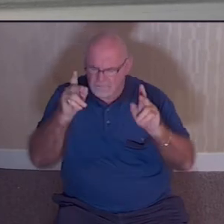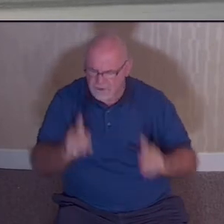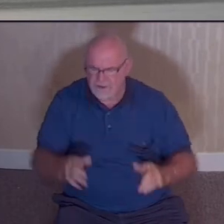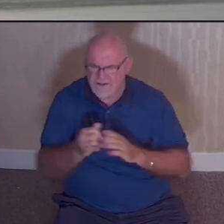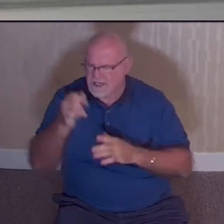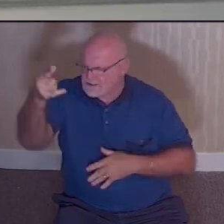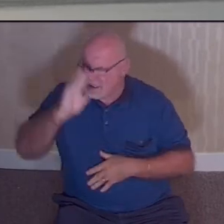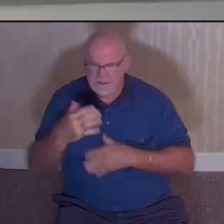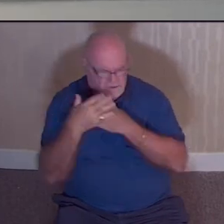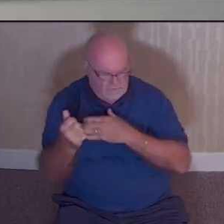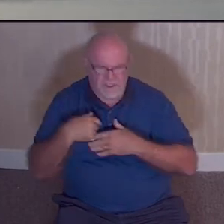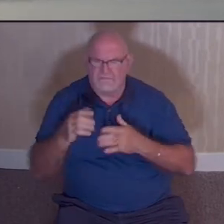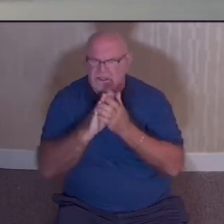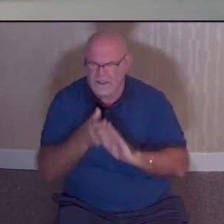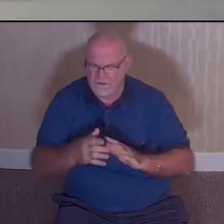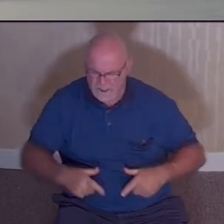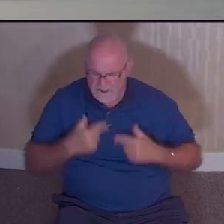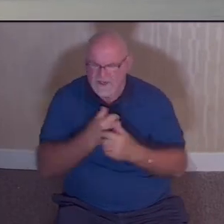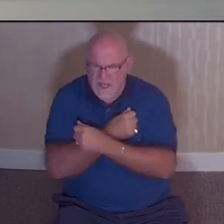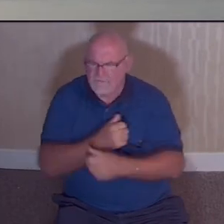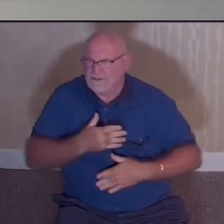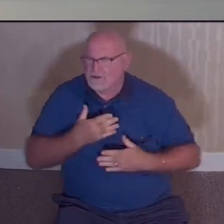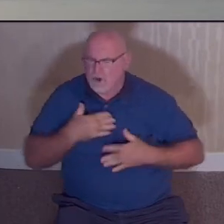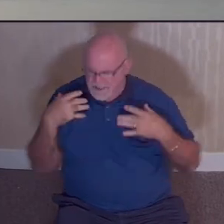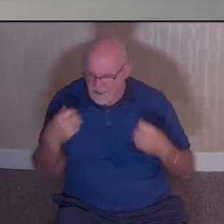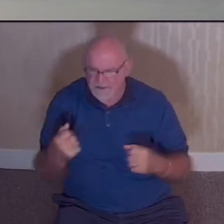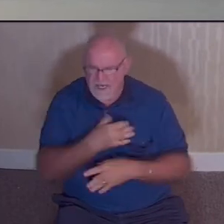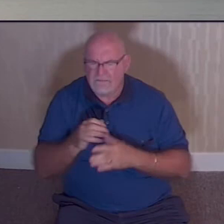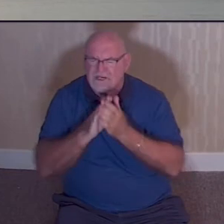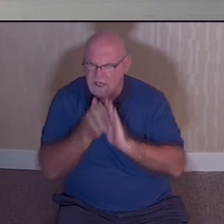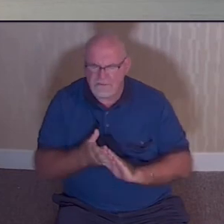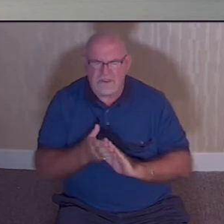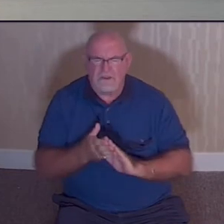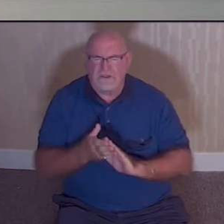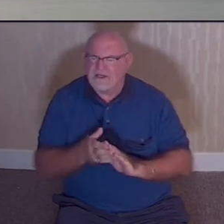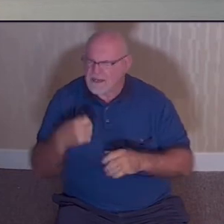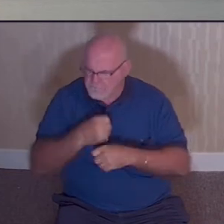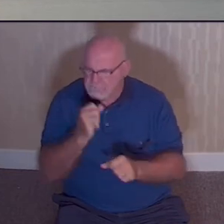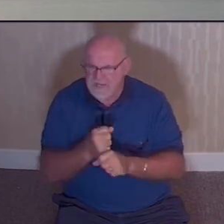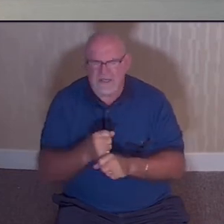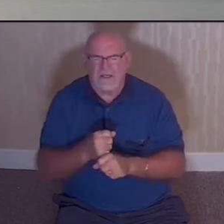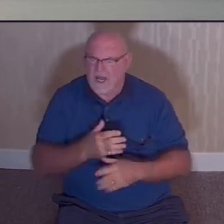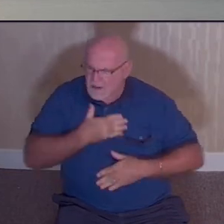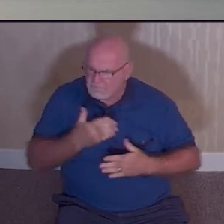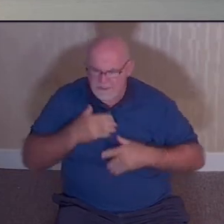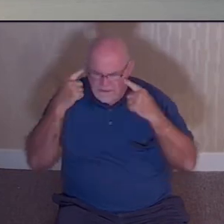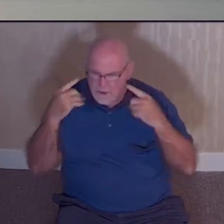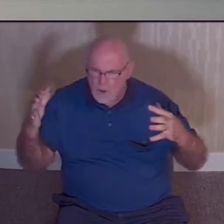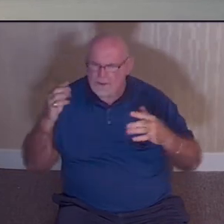God has called me to be, to live in love and joy and health, and make a joyful noise unto the